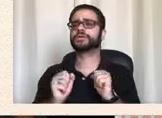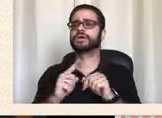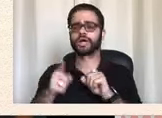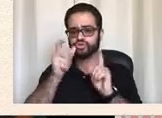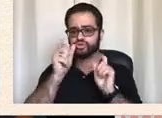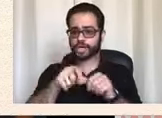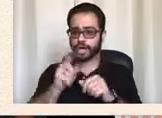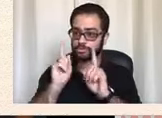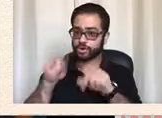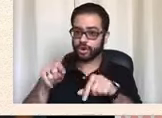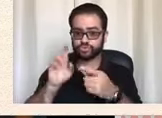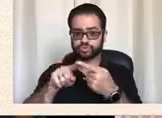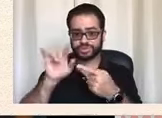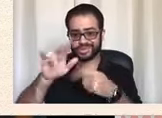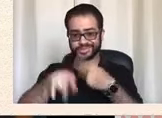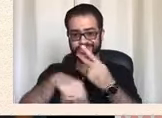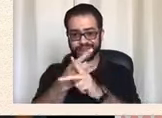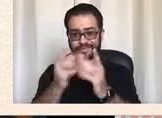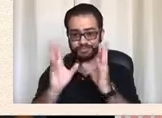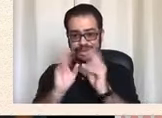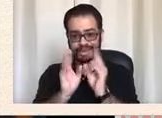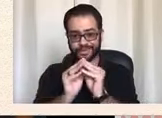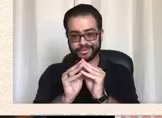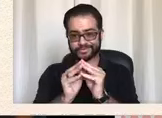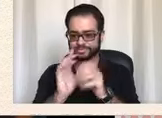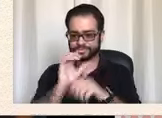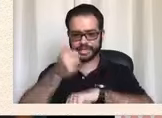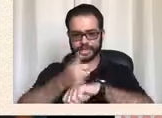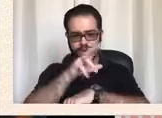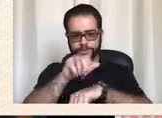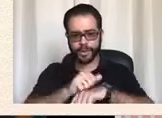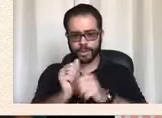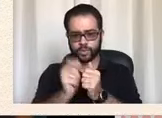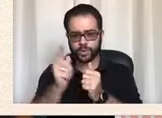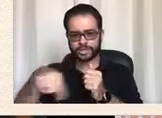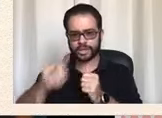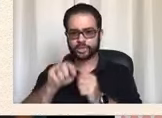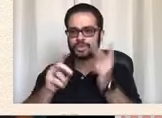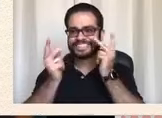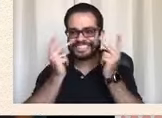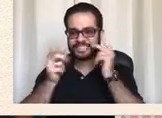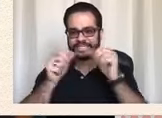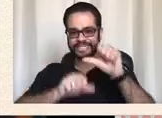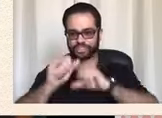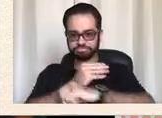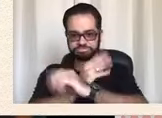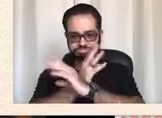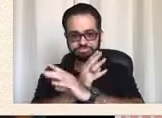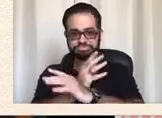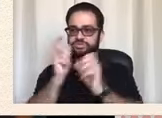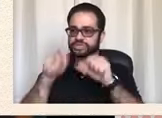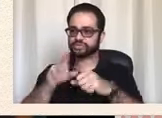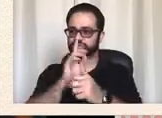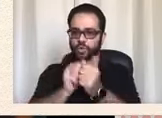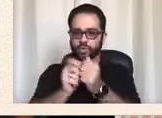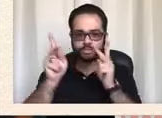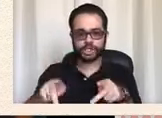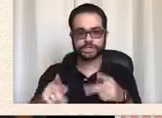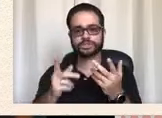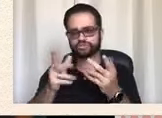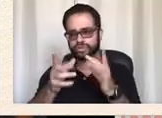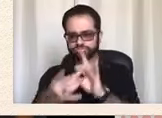this kind of format and meet with them. Schedule an appointment with them so that you guys are seeing each other, so that you can talk to him or her, you can engage with